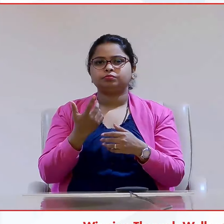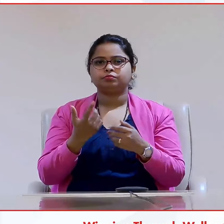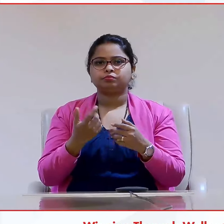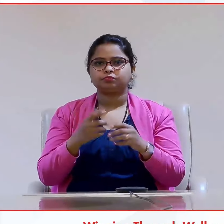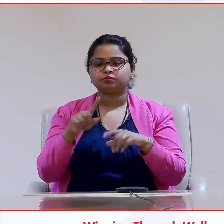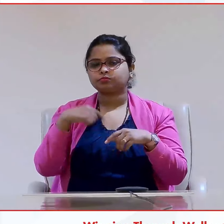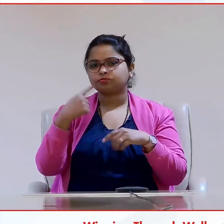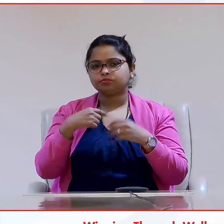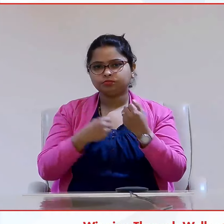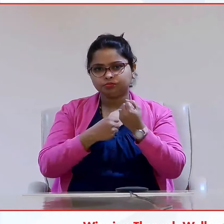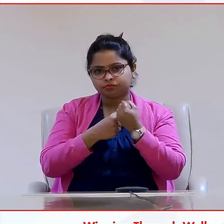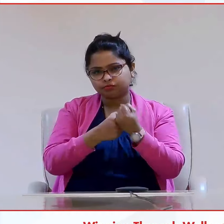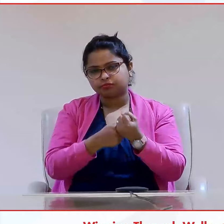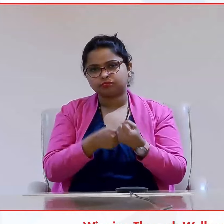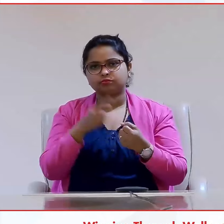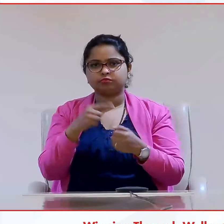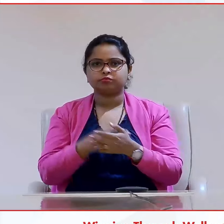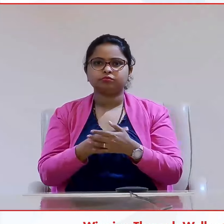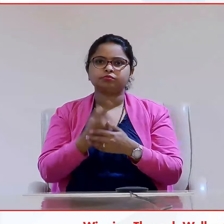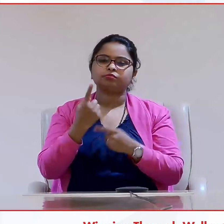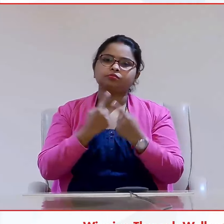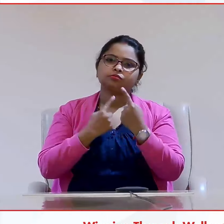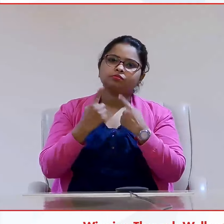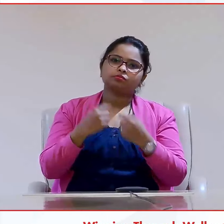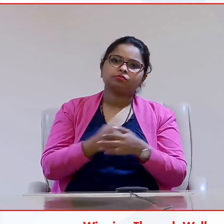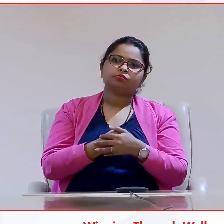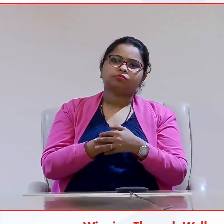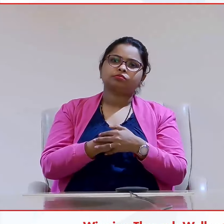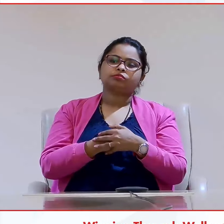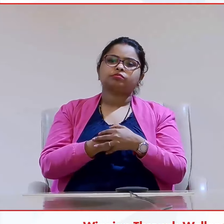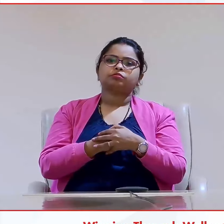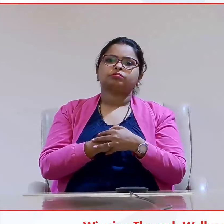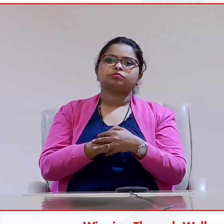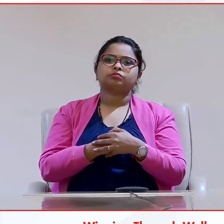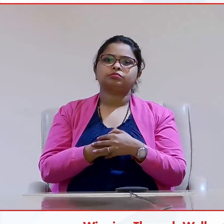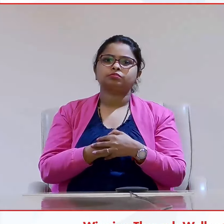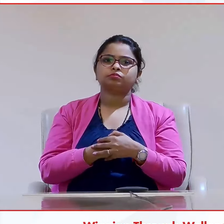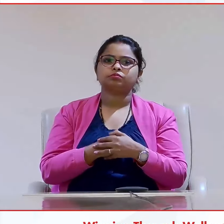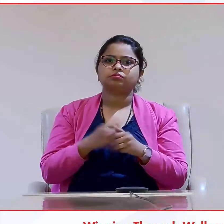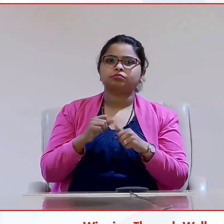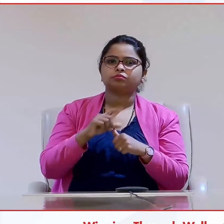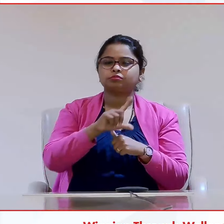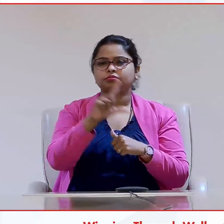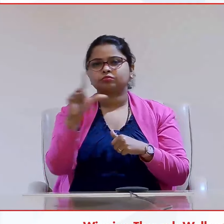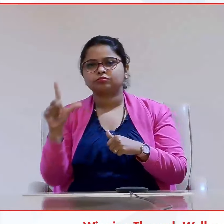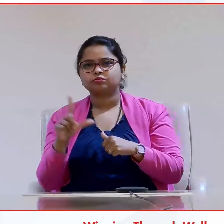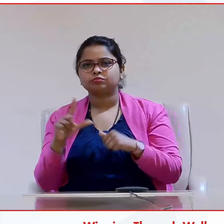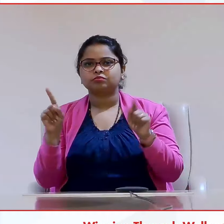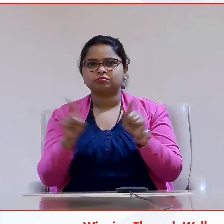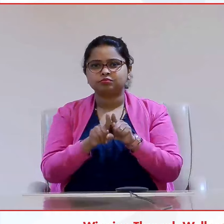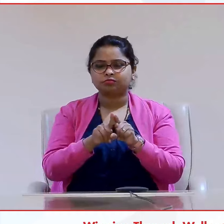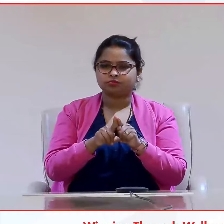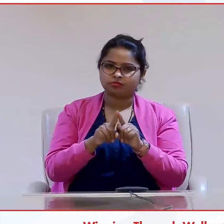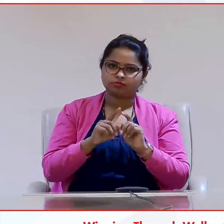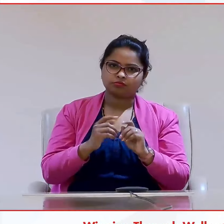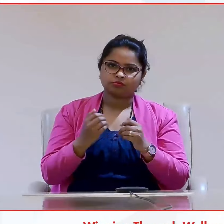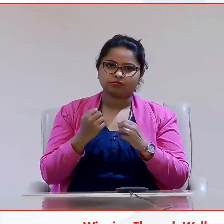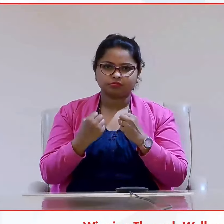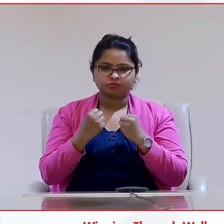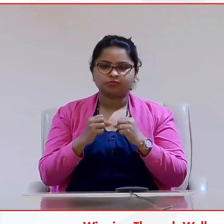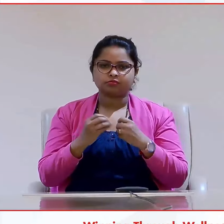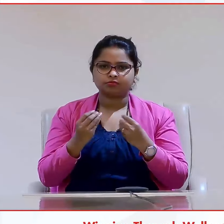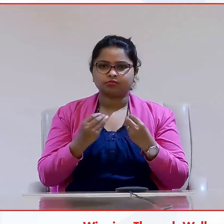support system. But like I said, this challenge is there in all of us in different measures. So,